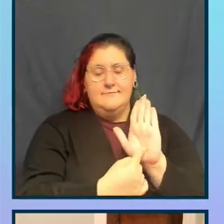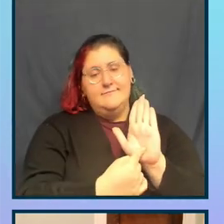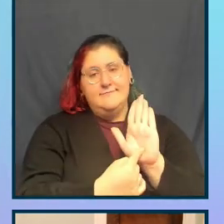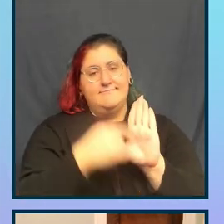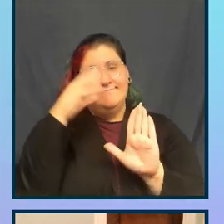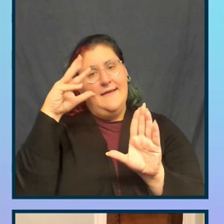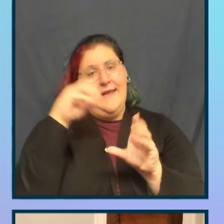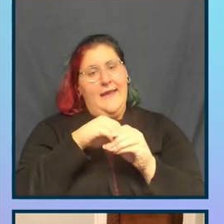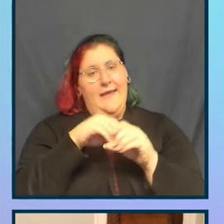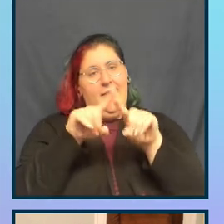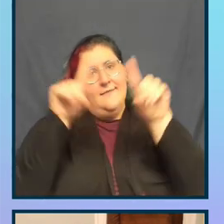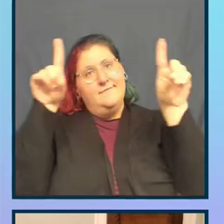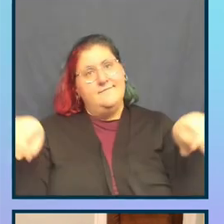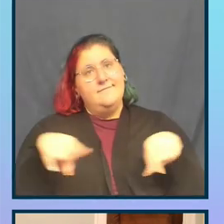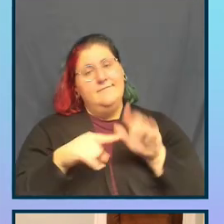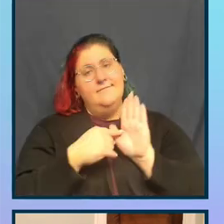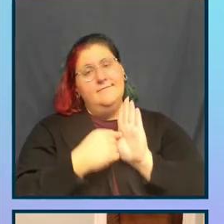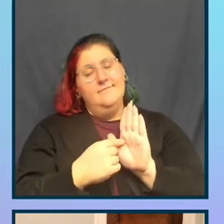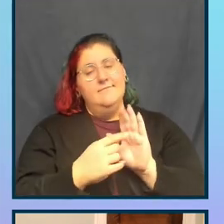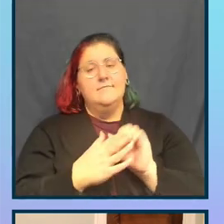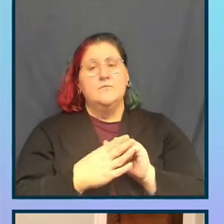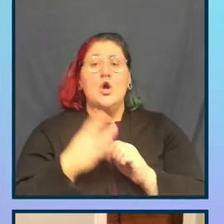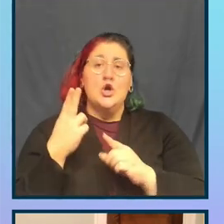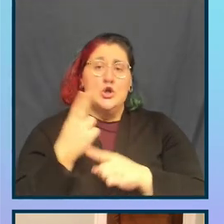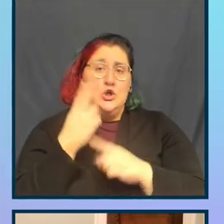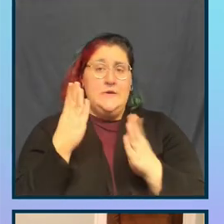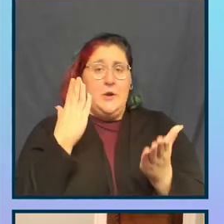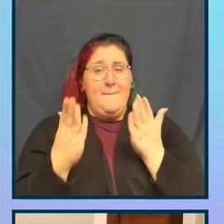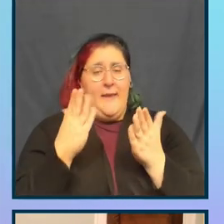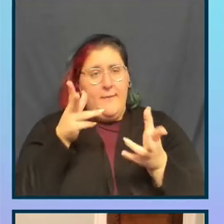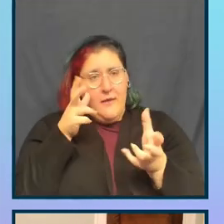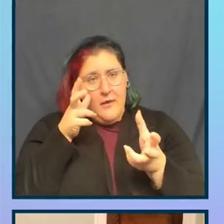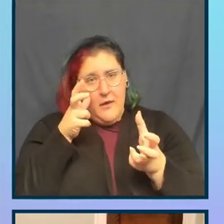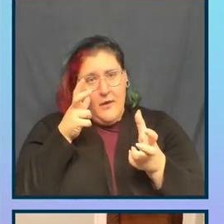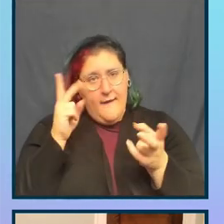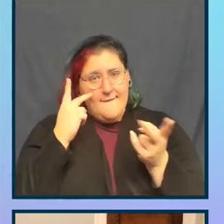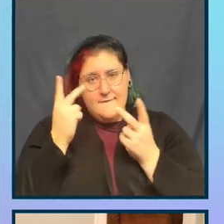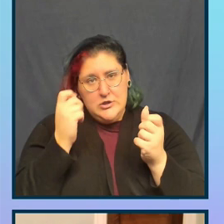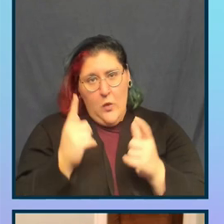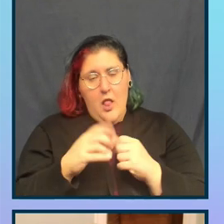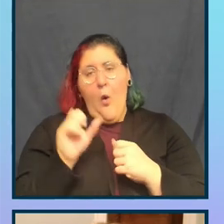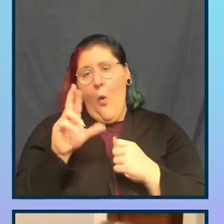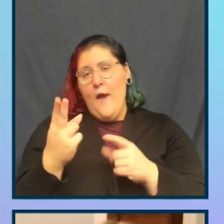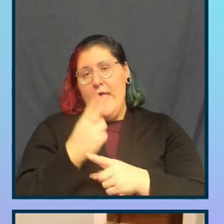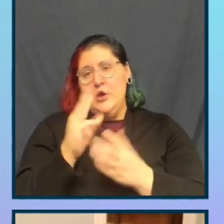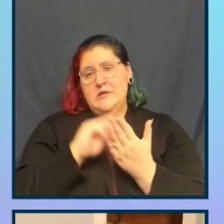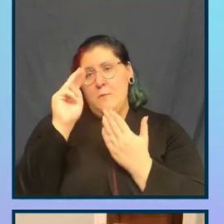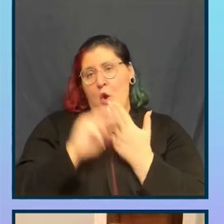Users might consume the web browser content visually, or they might use assistive tech like a screen reader or a